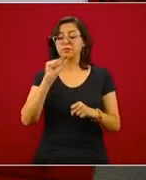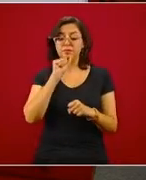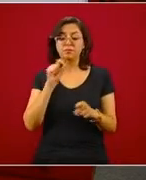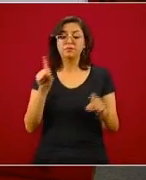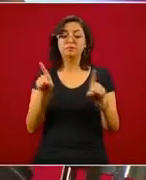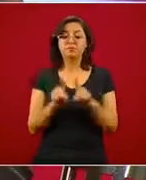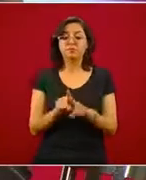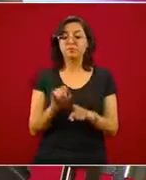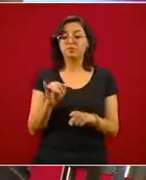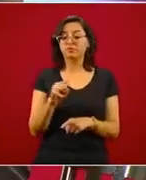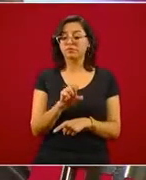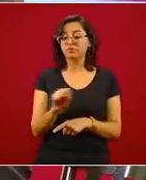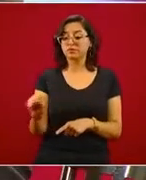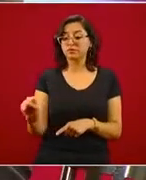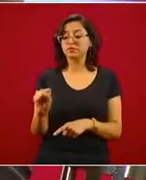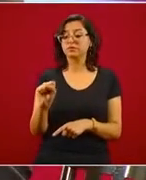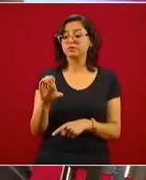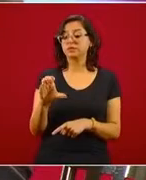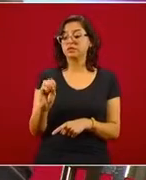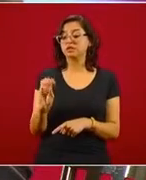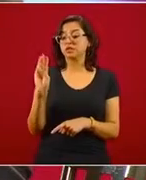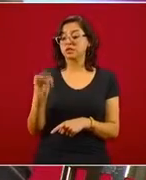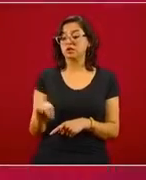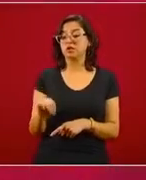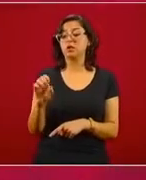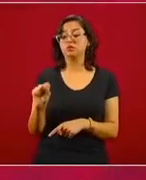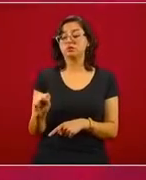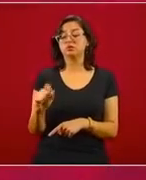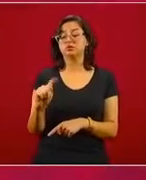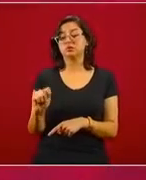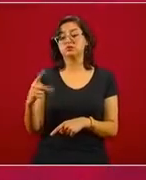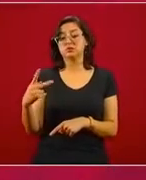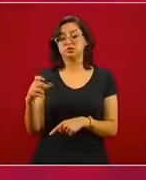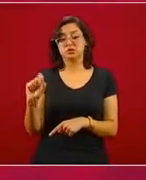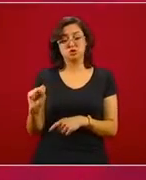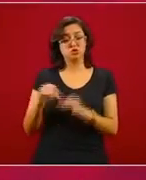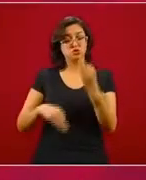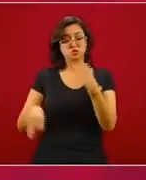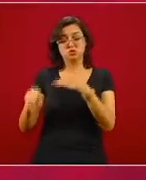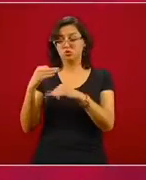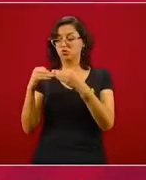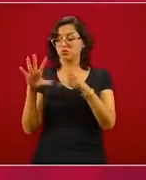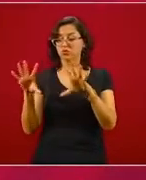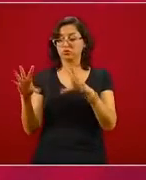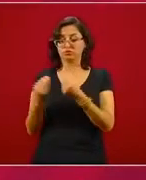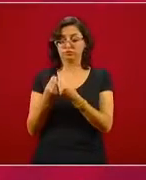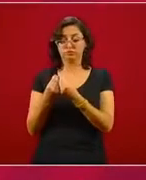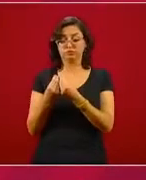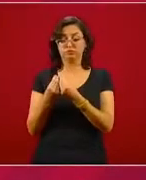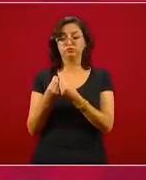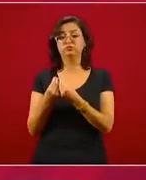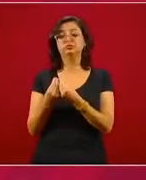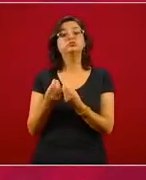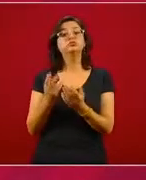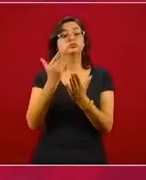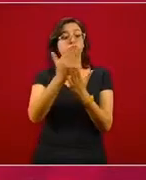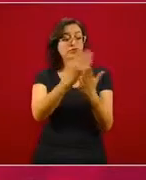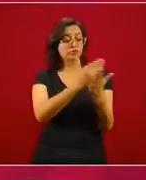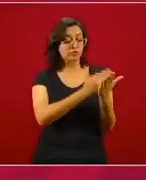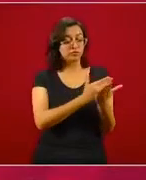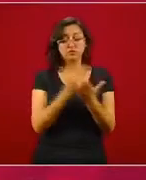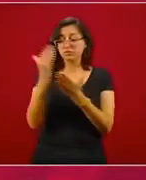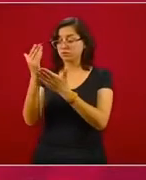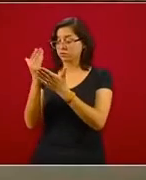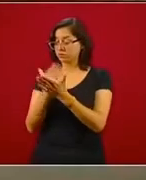protocols that have been laid out by the federal government. And they all need to be working together, as I said, with the Ministry of Labor and the Ministry of the